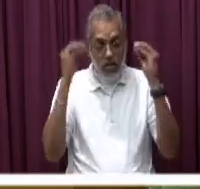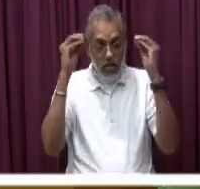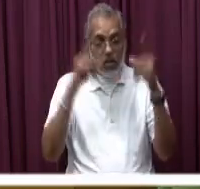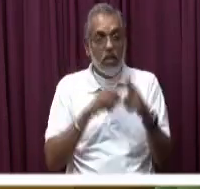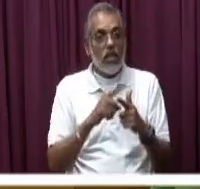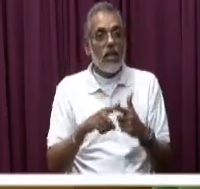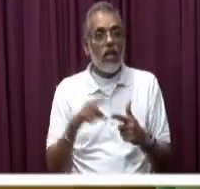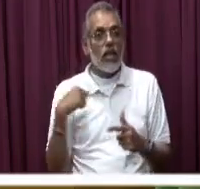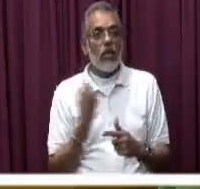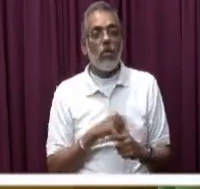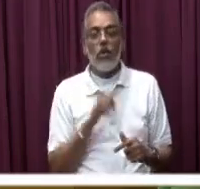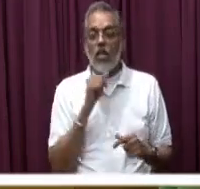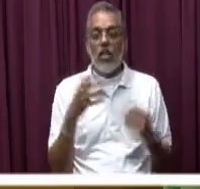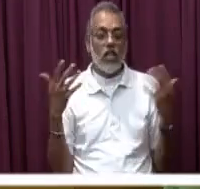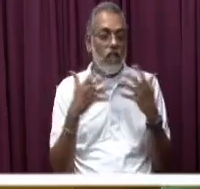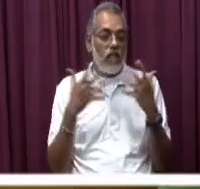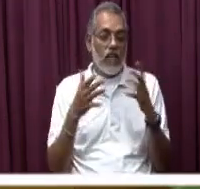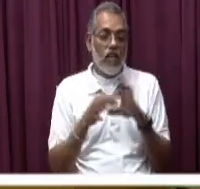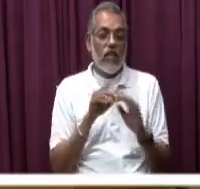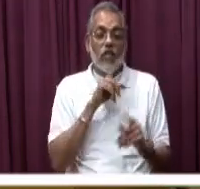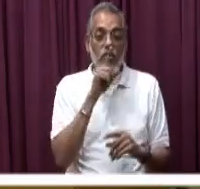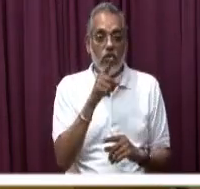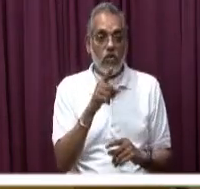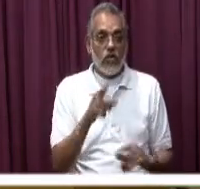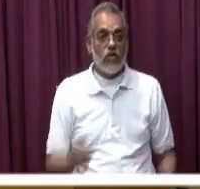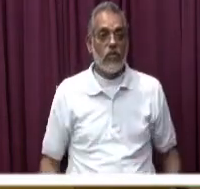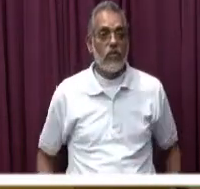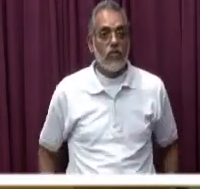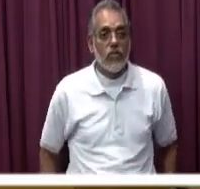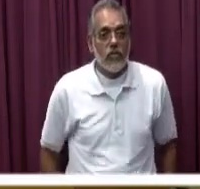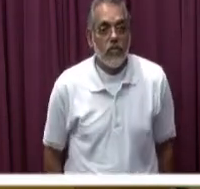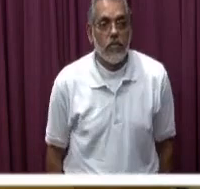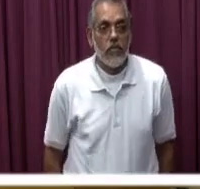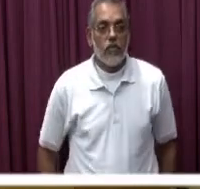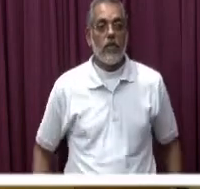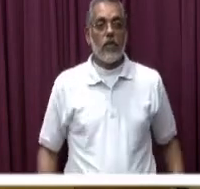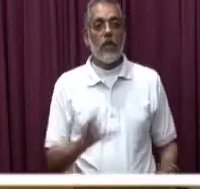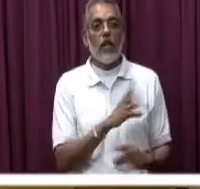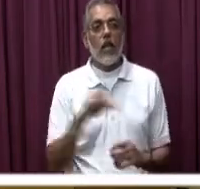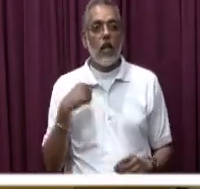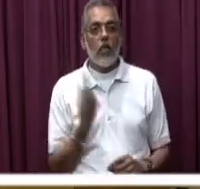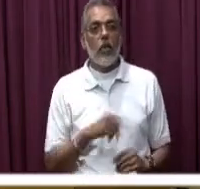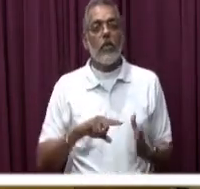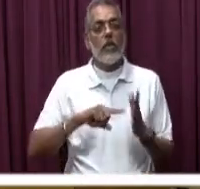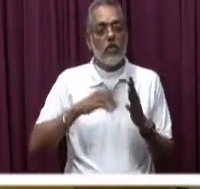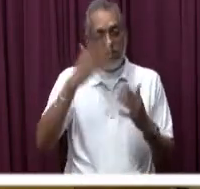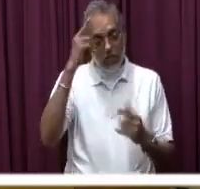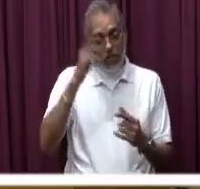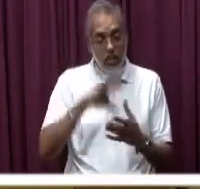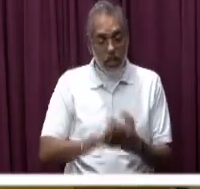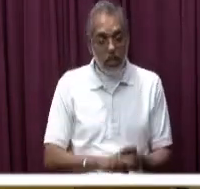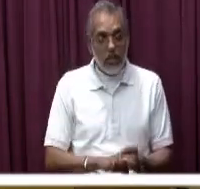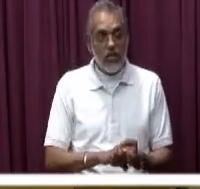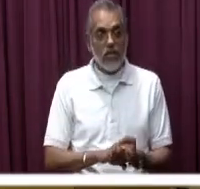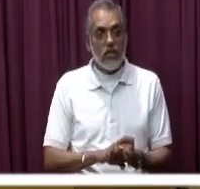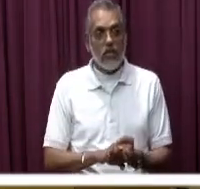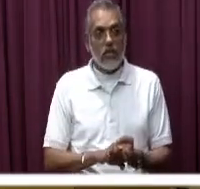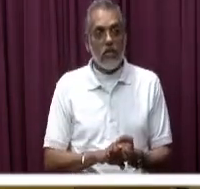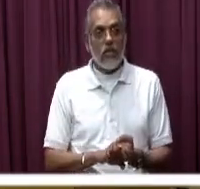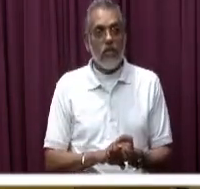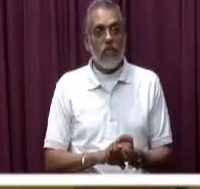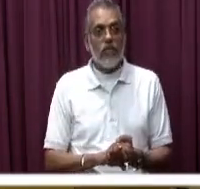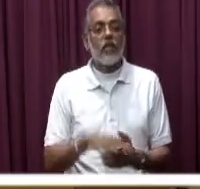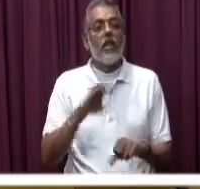we must not be afraid of it. And you have to start by believing that the church has a great answer